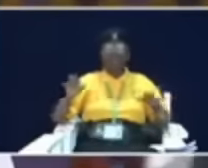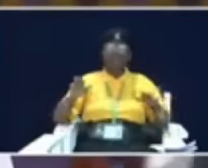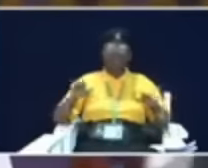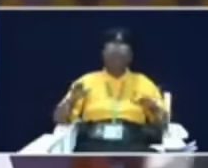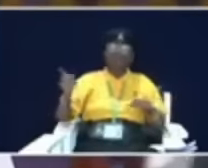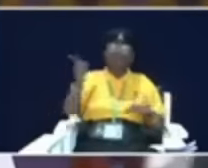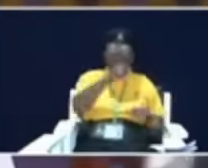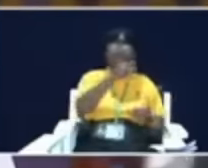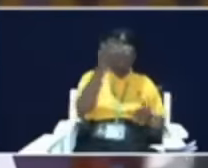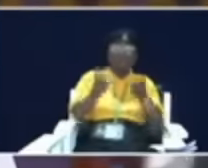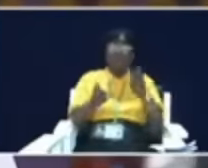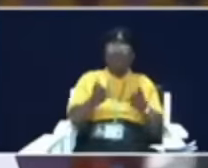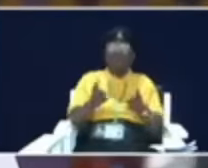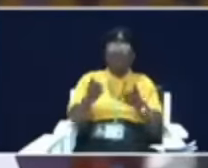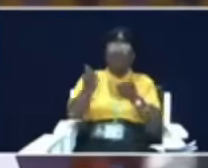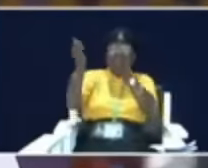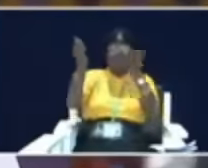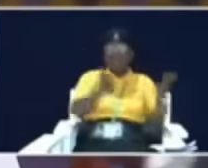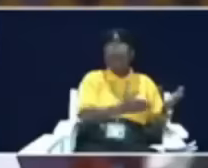You may carry a British passport.